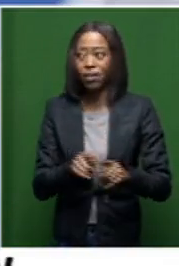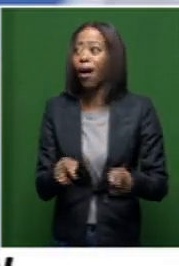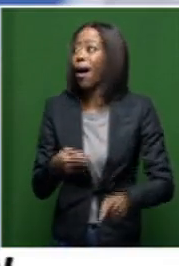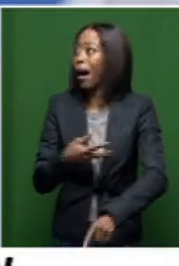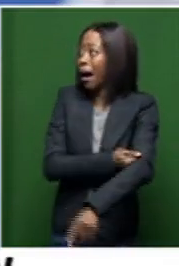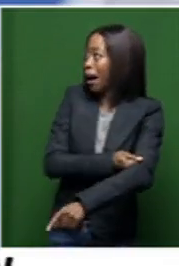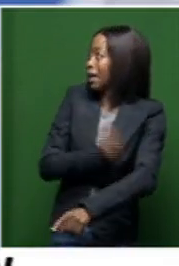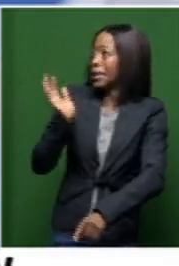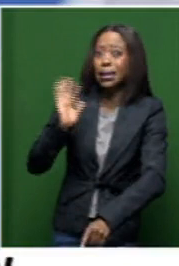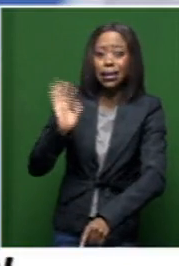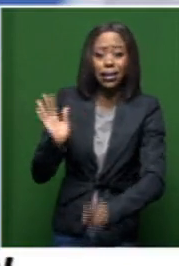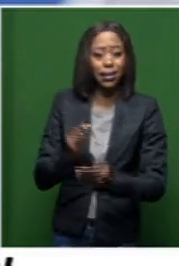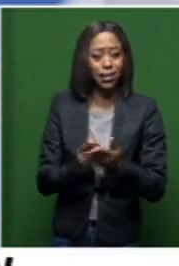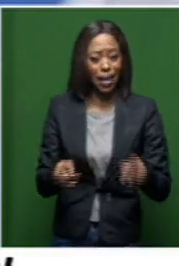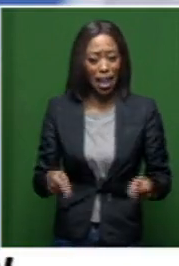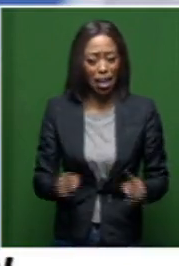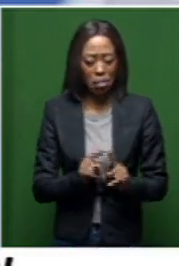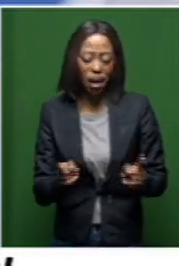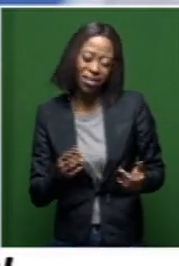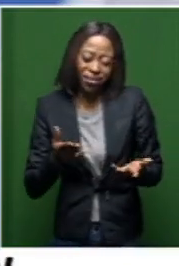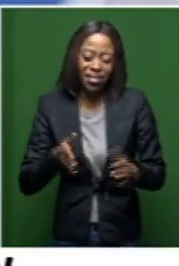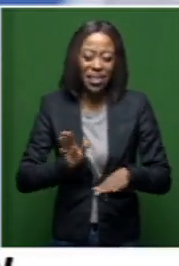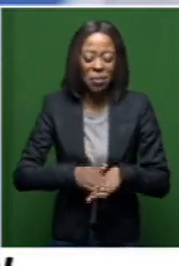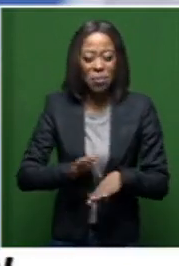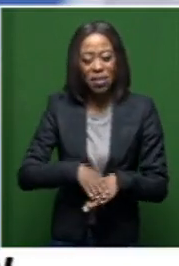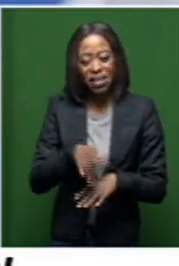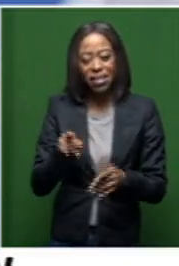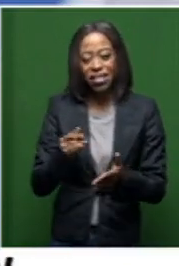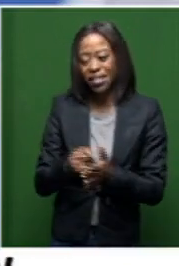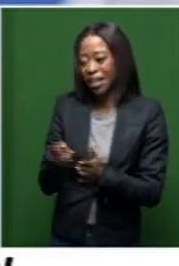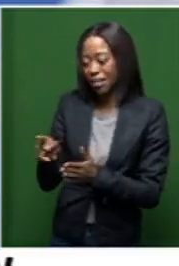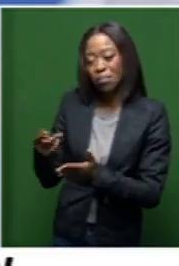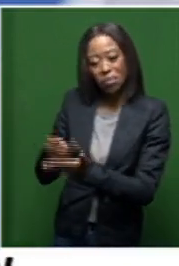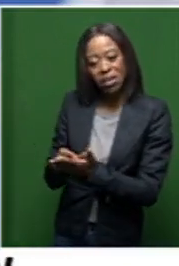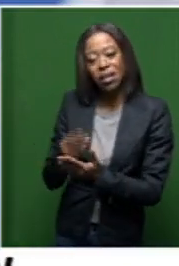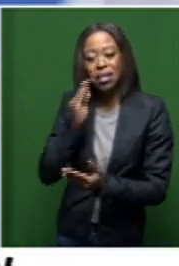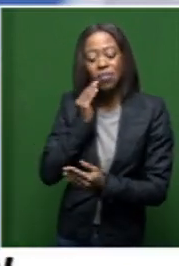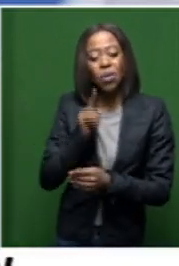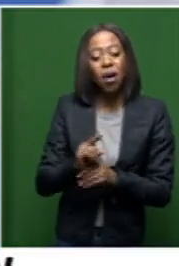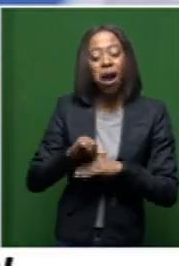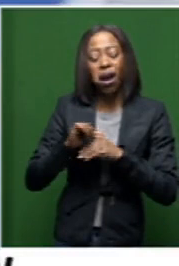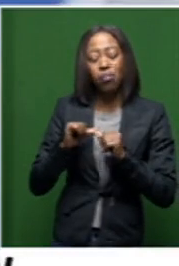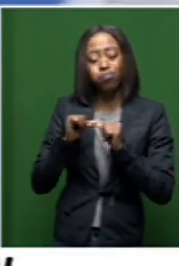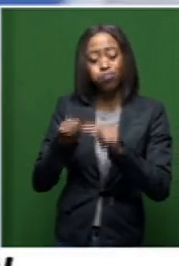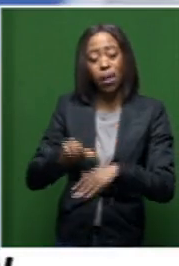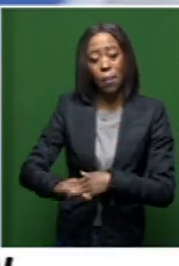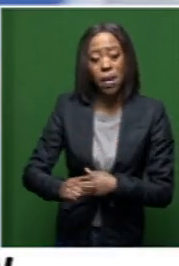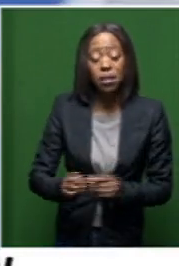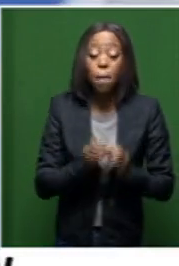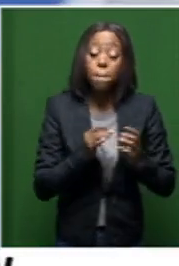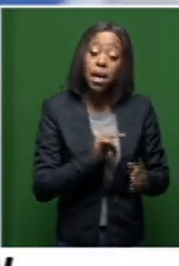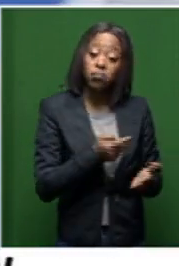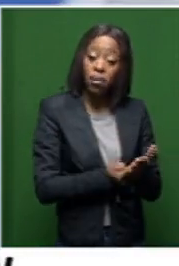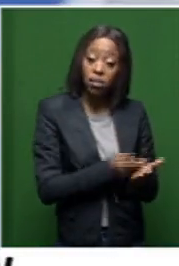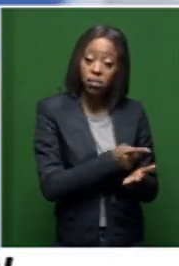is very real. Yeah. But if you contextualize it in terms of what the poor patient goes through for months on end, and many of these